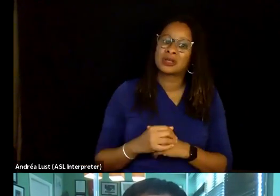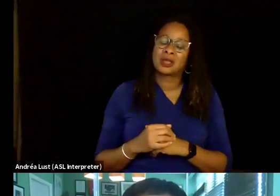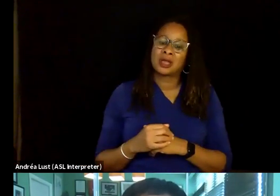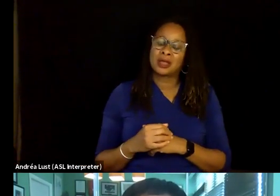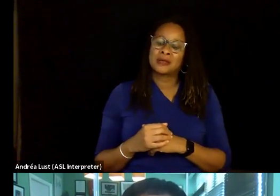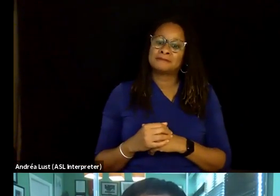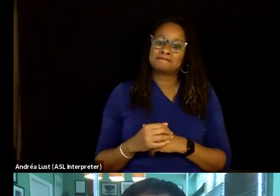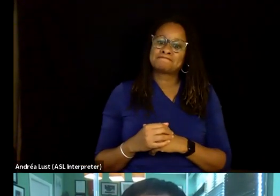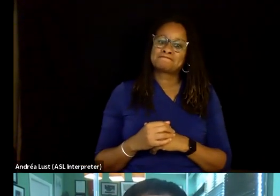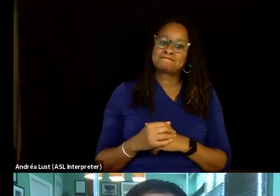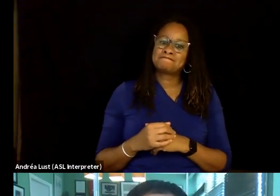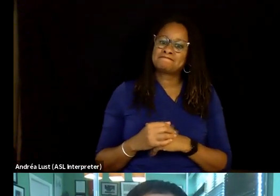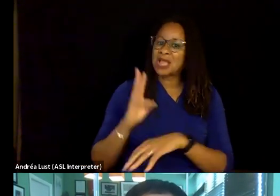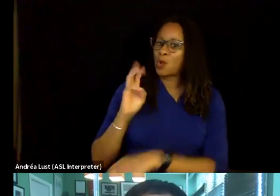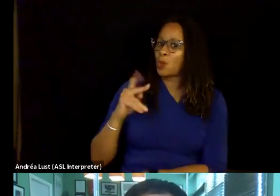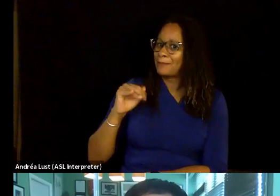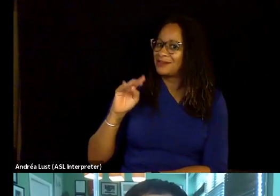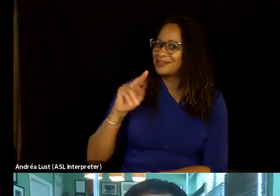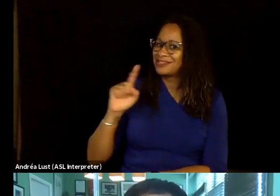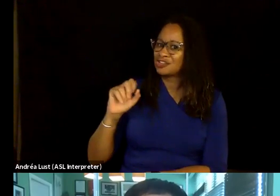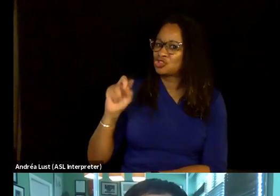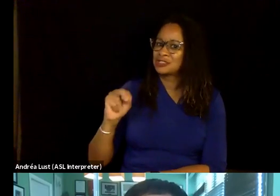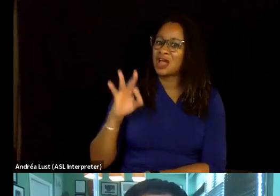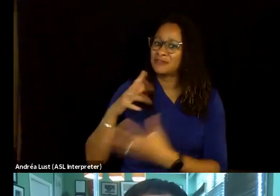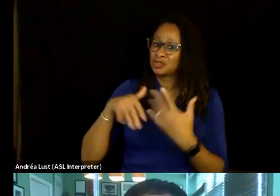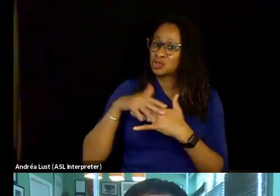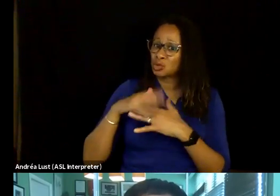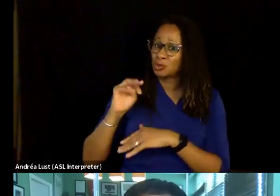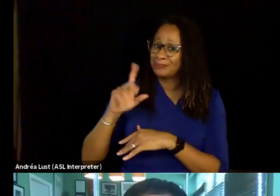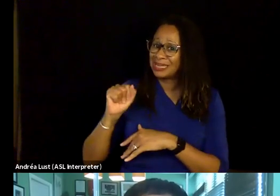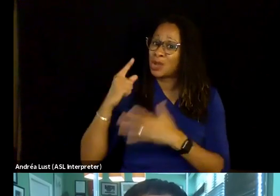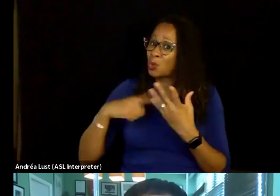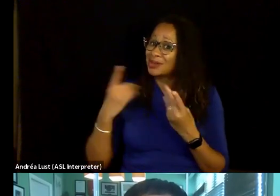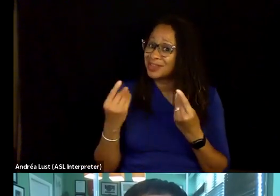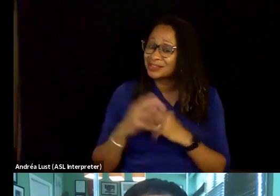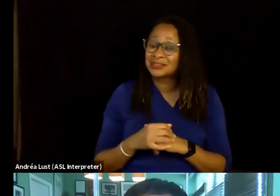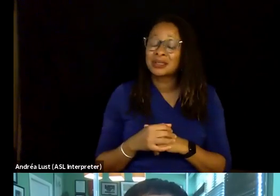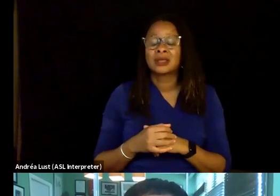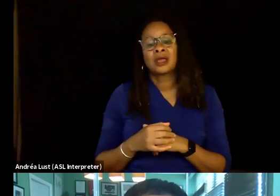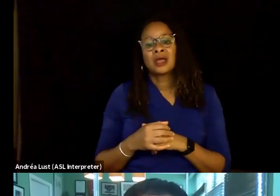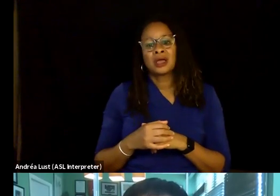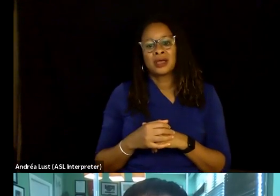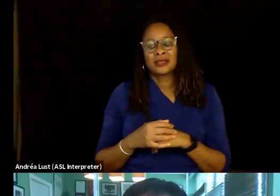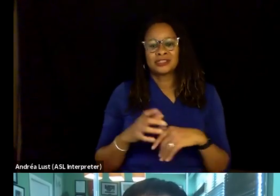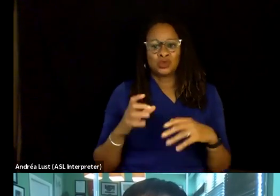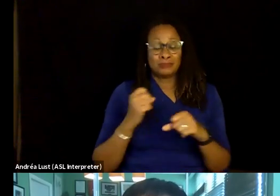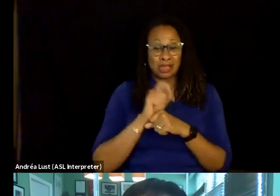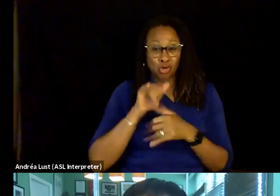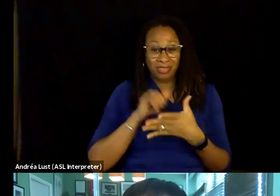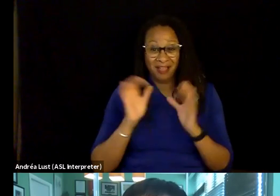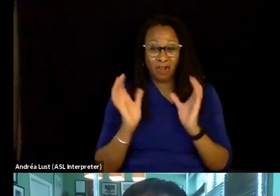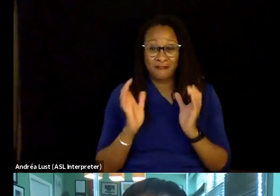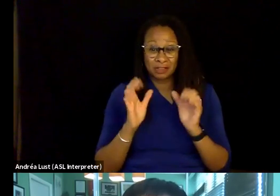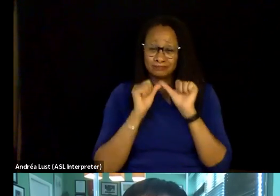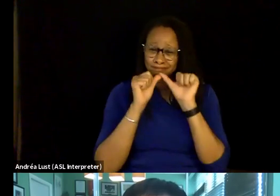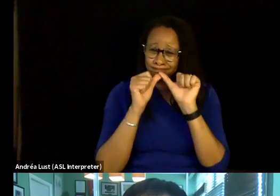the weaponization of social media does. And it's very clear. So I think just to keep the conversation